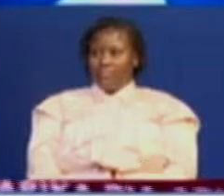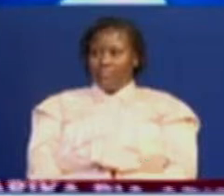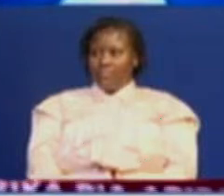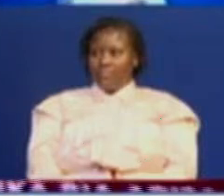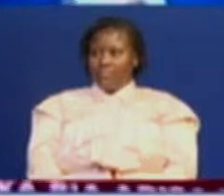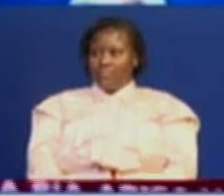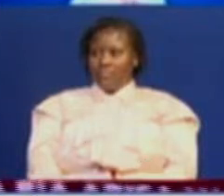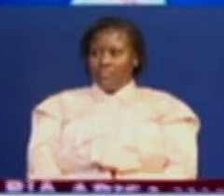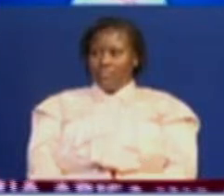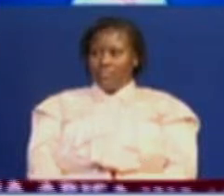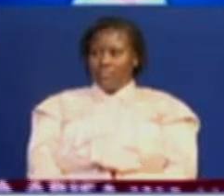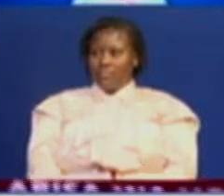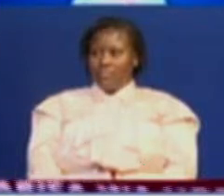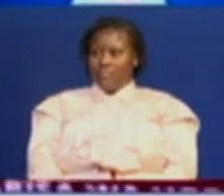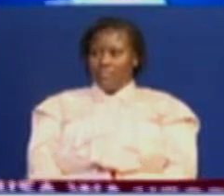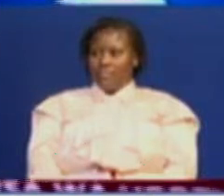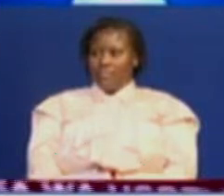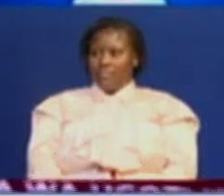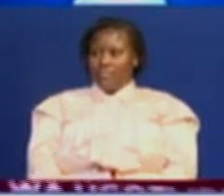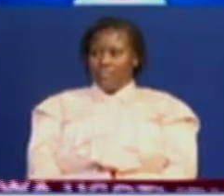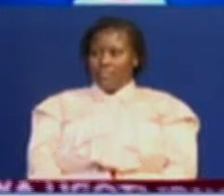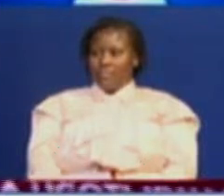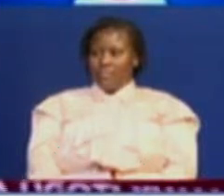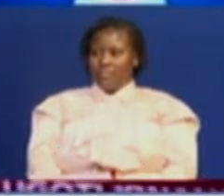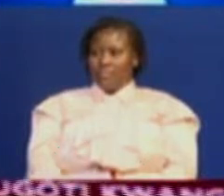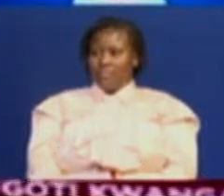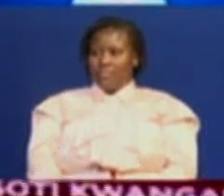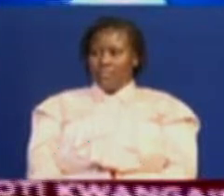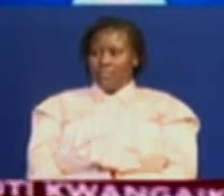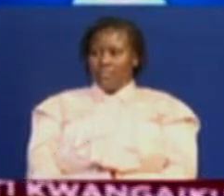umwinga tukamwinga bacokia